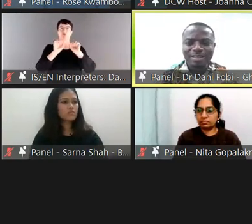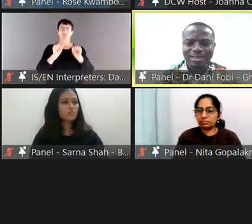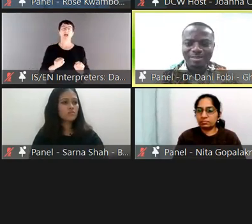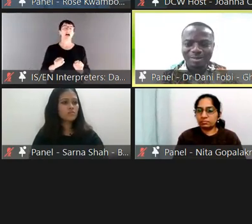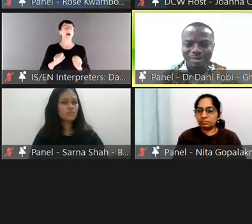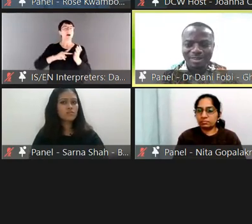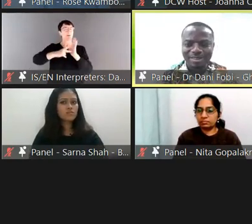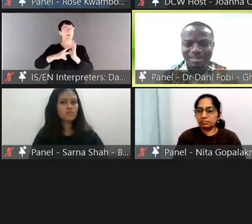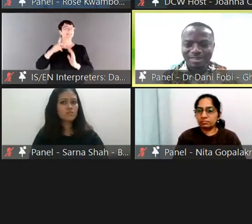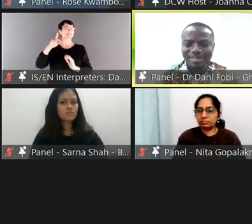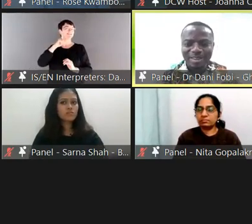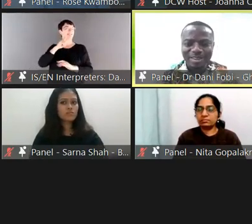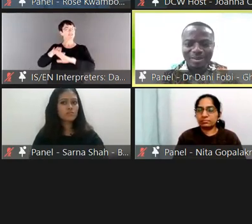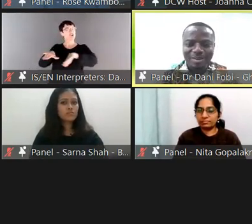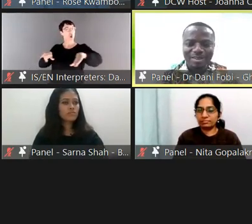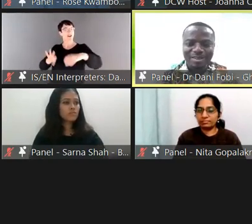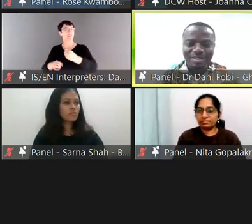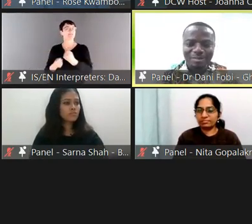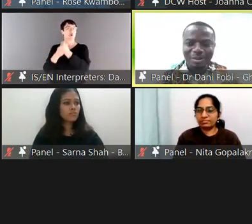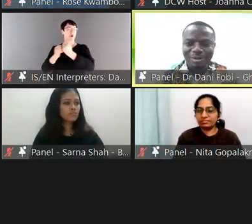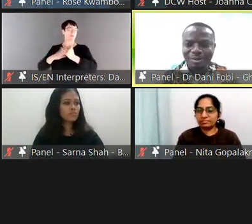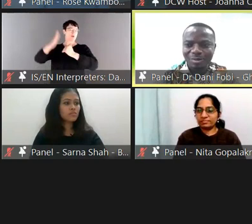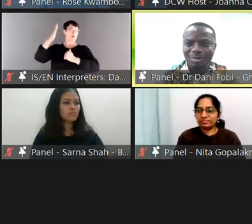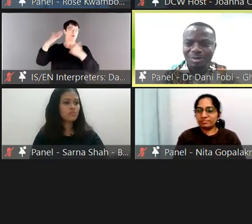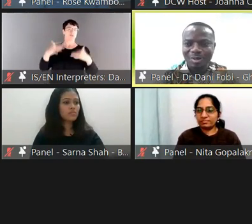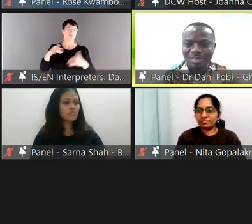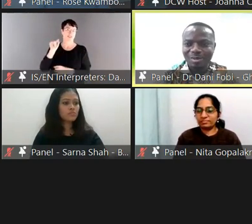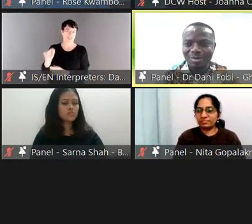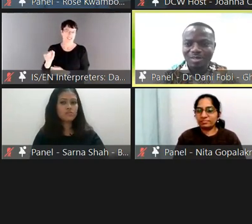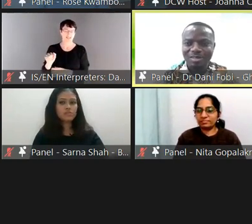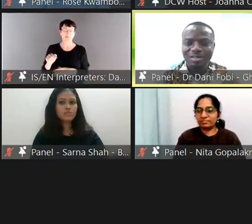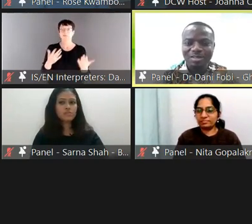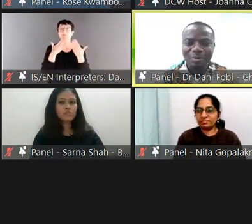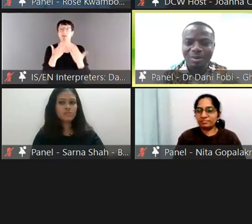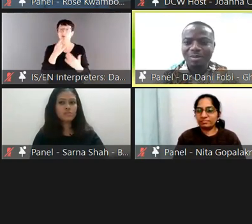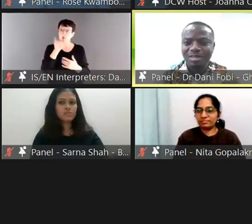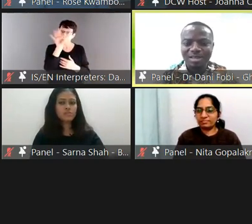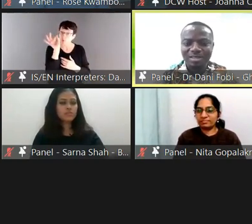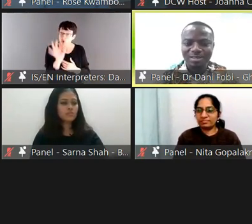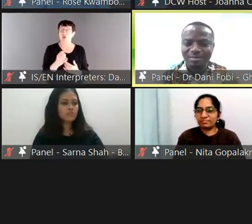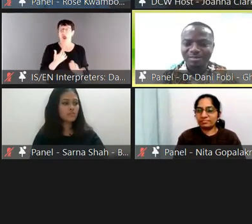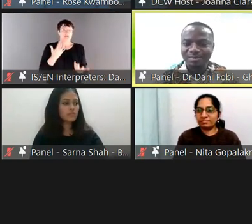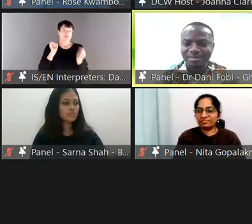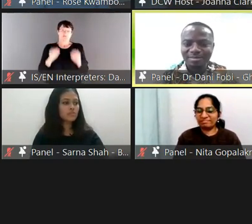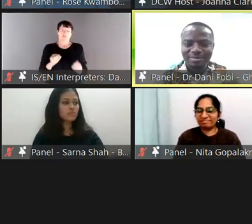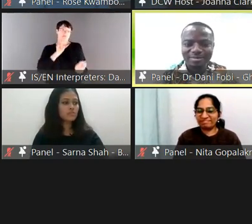the deaf children. Thank you, and I'm happy to respond to questions when we open up the discussion.